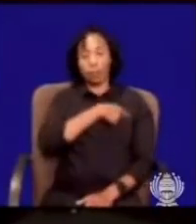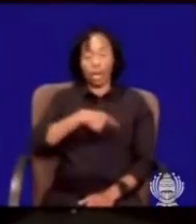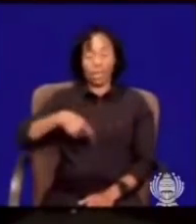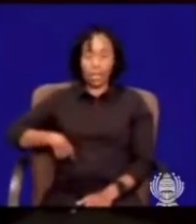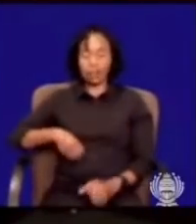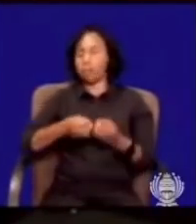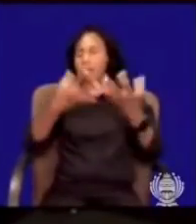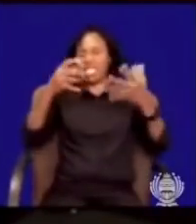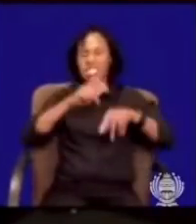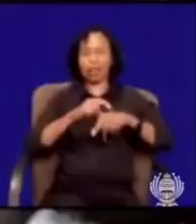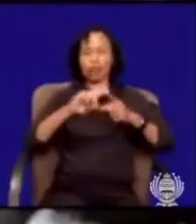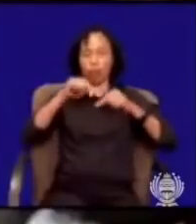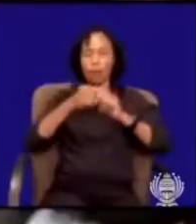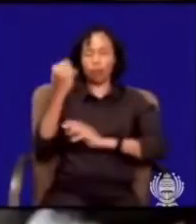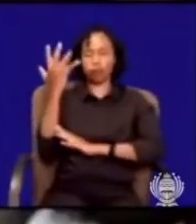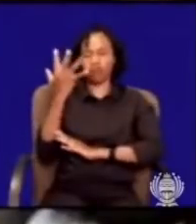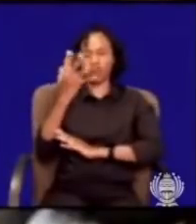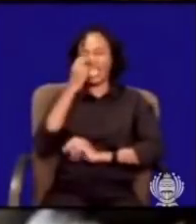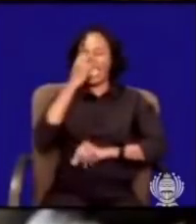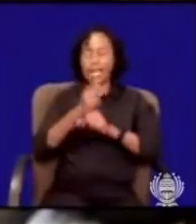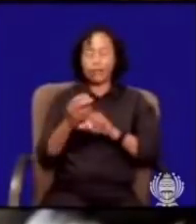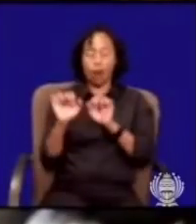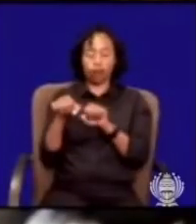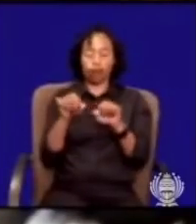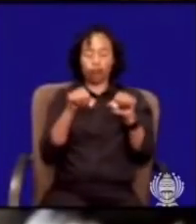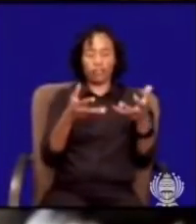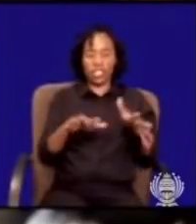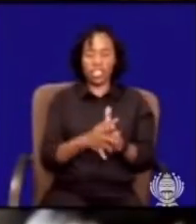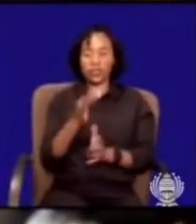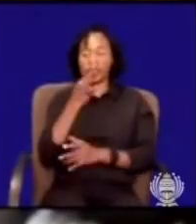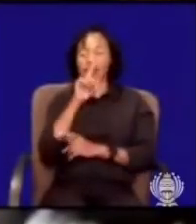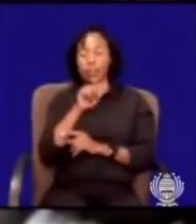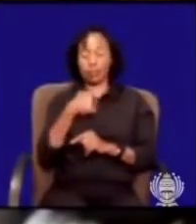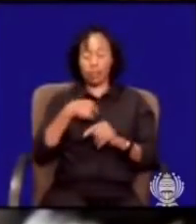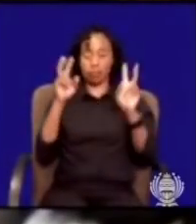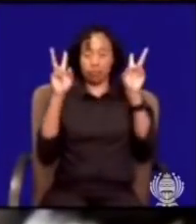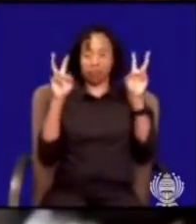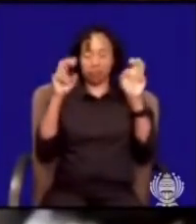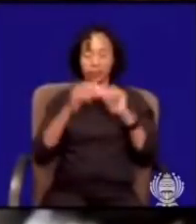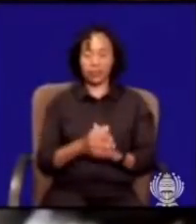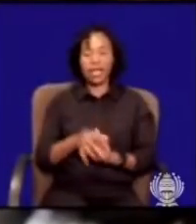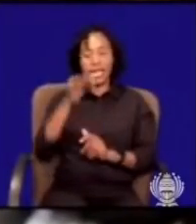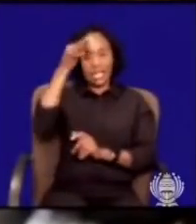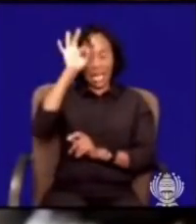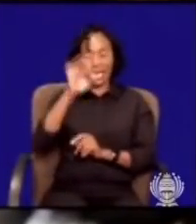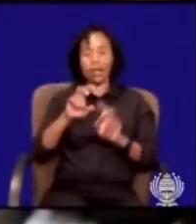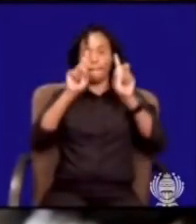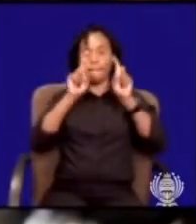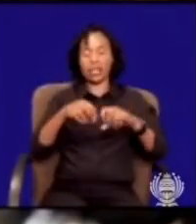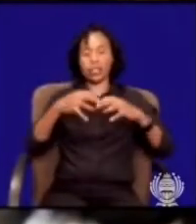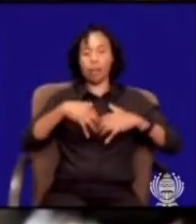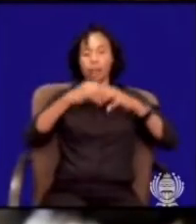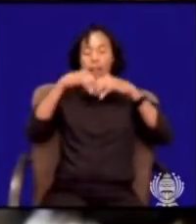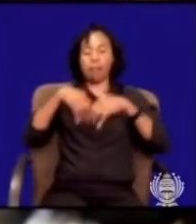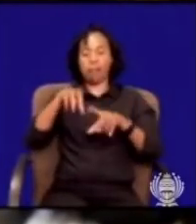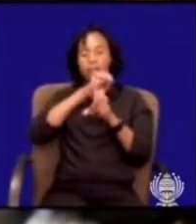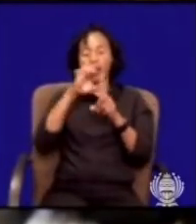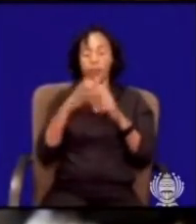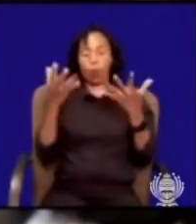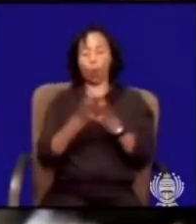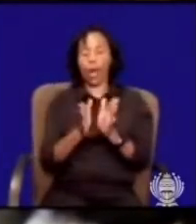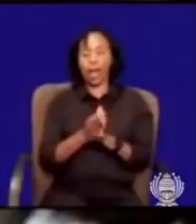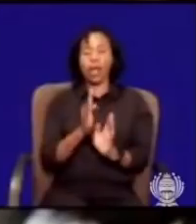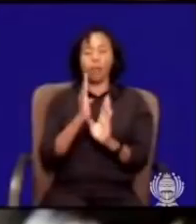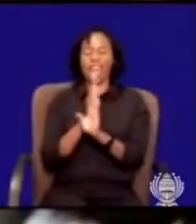your address of a need for consensus. You stated that, and I quote, "The state must create an environment in which the private sector can